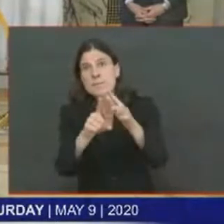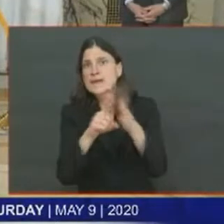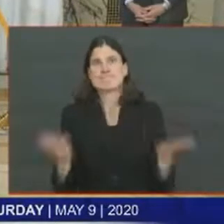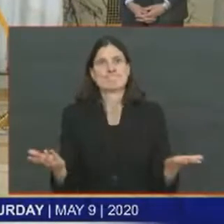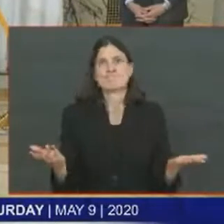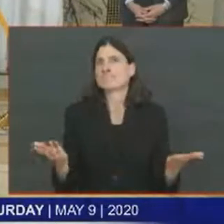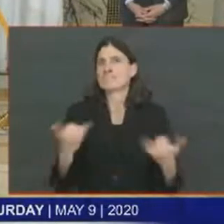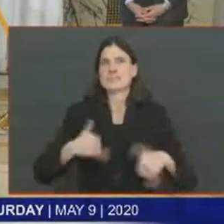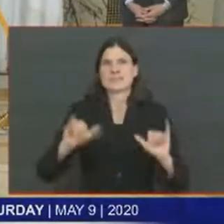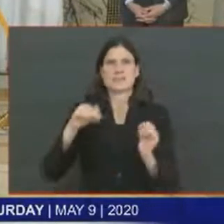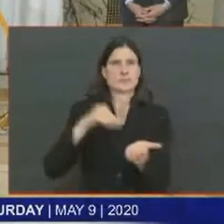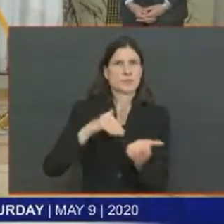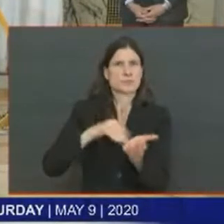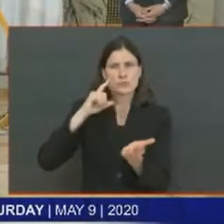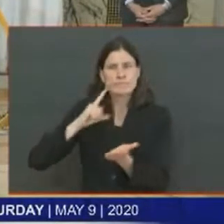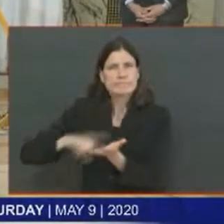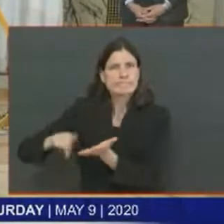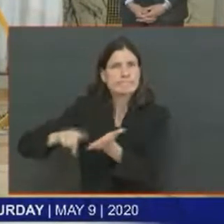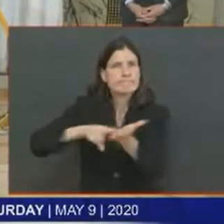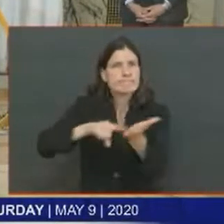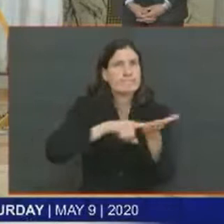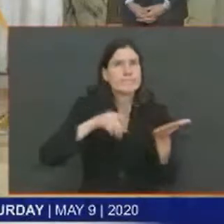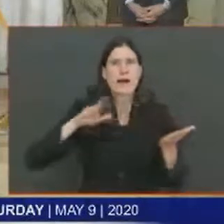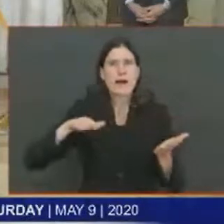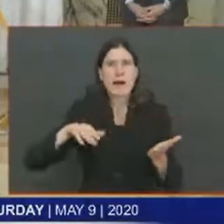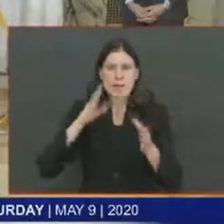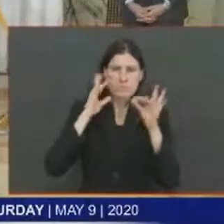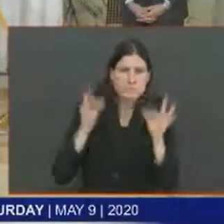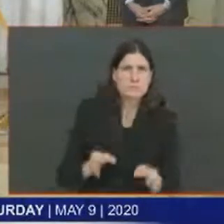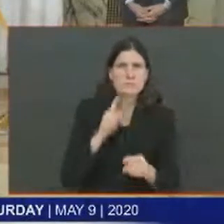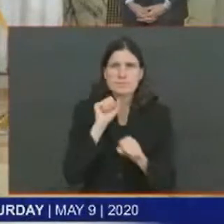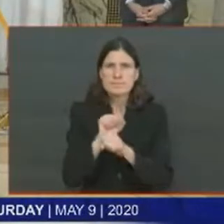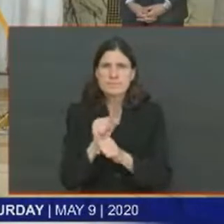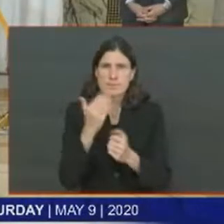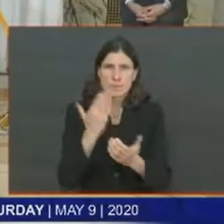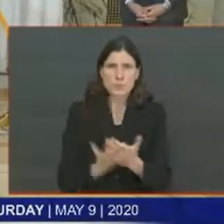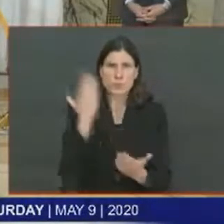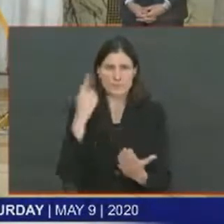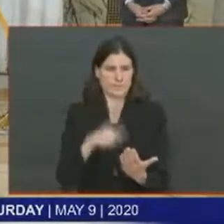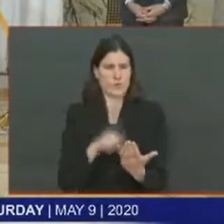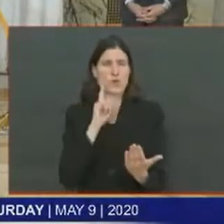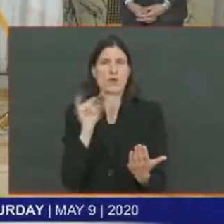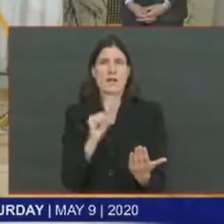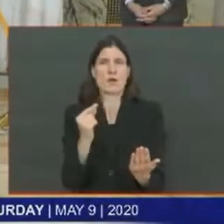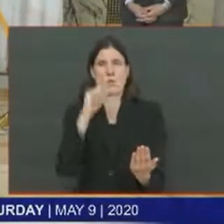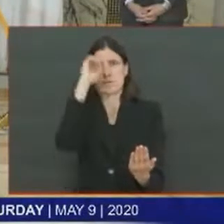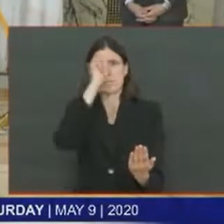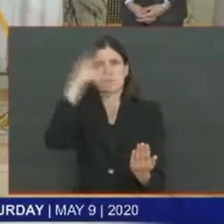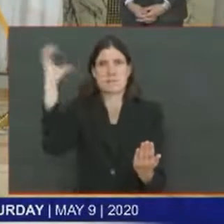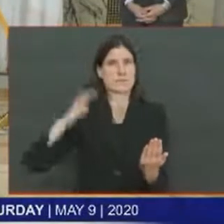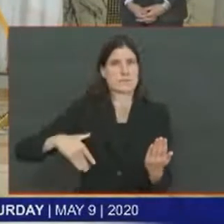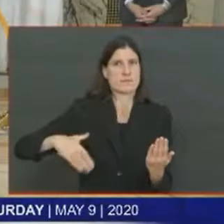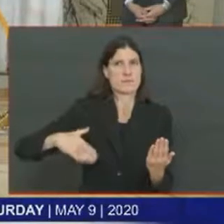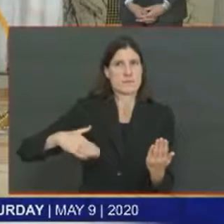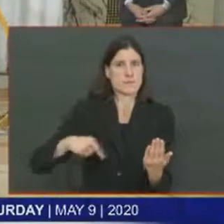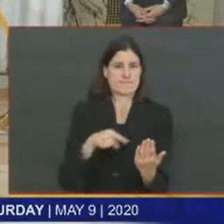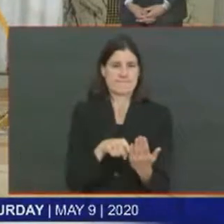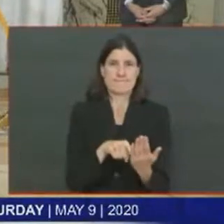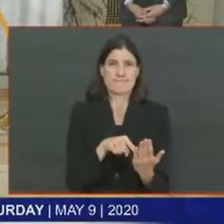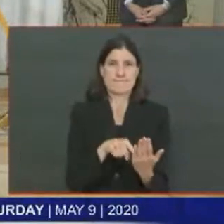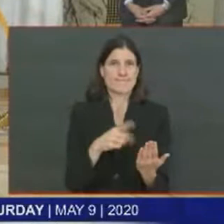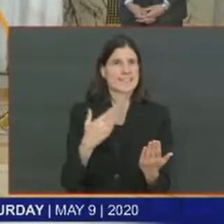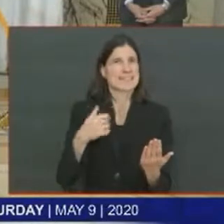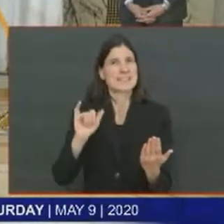what we see with other viruses similar to coronavirus, where in the long term,